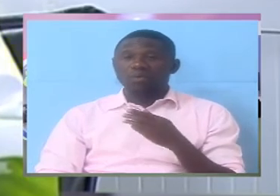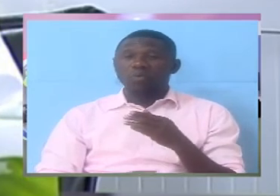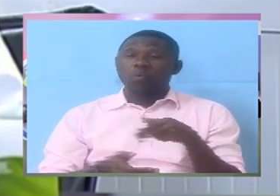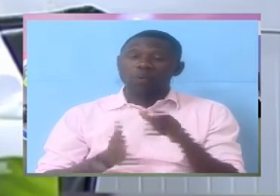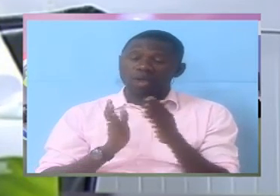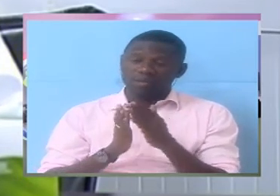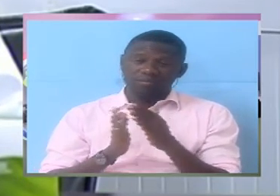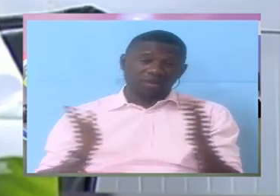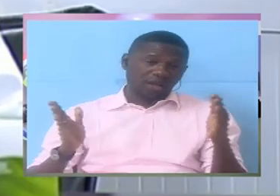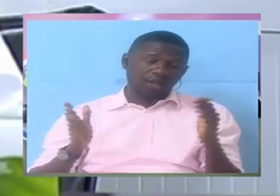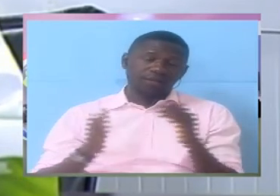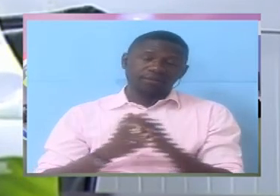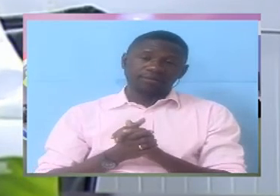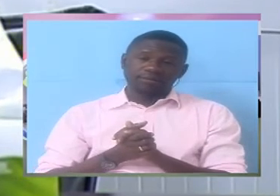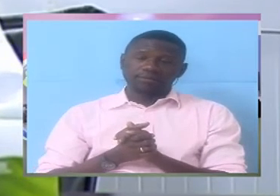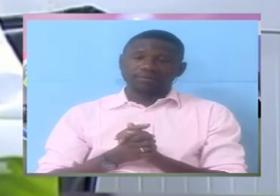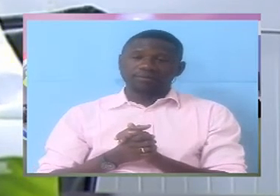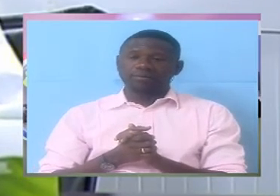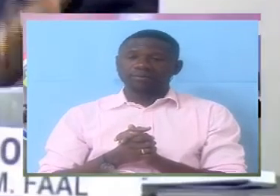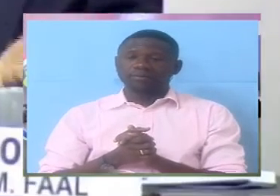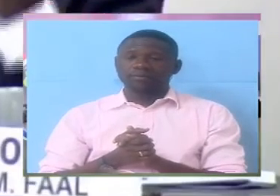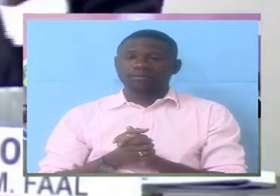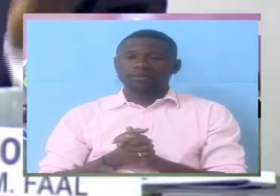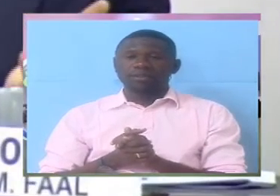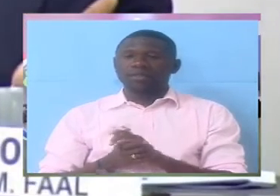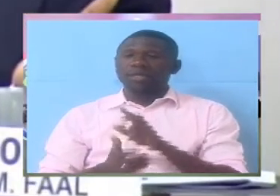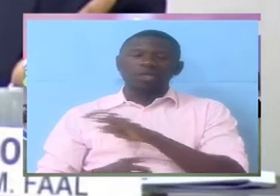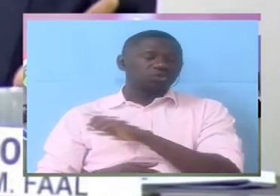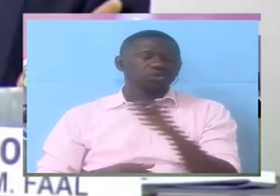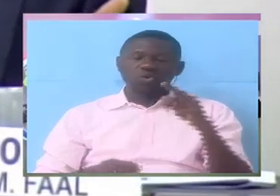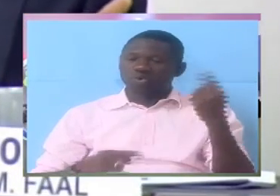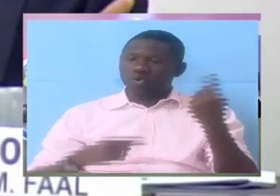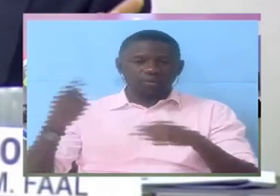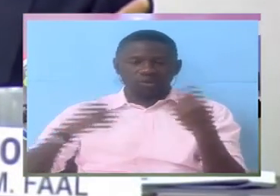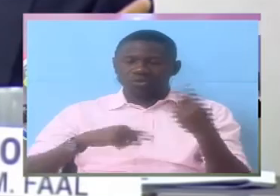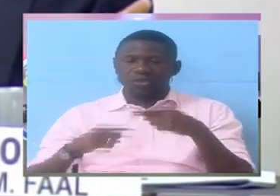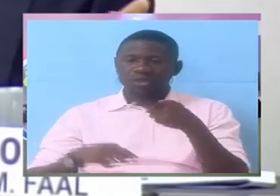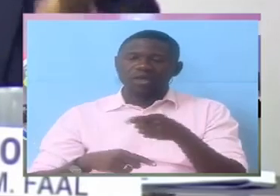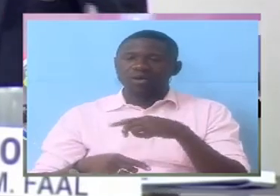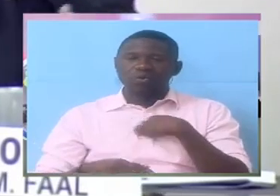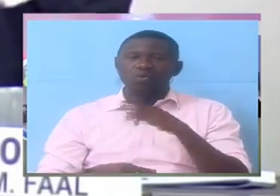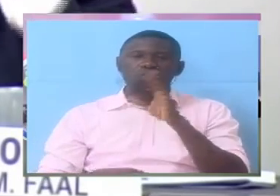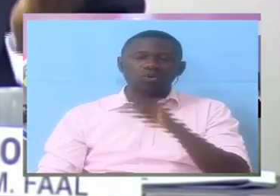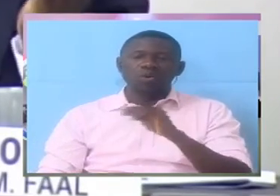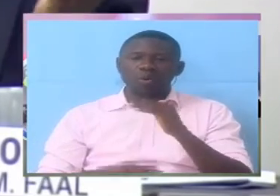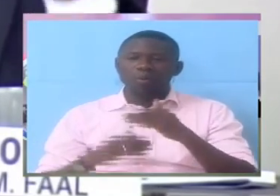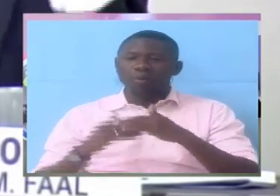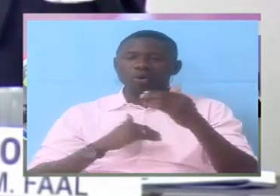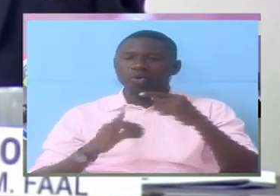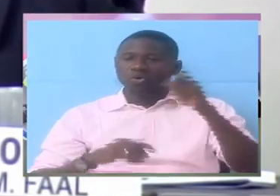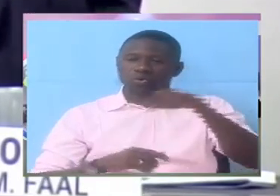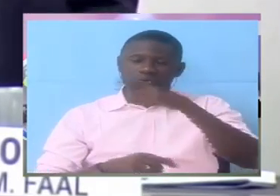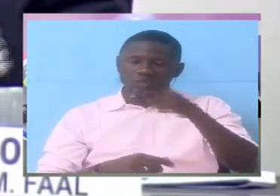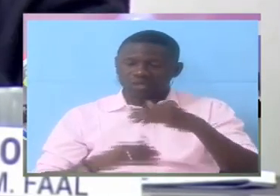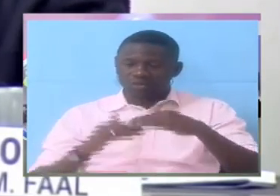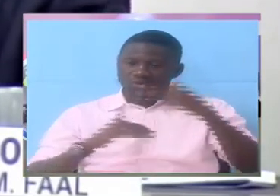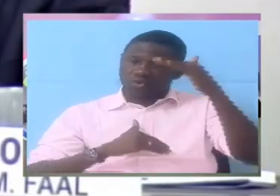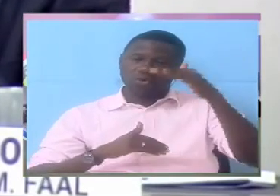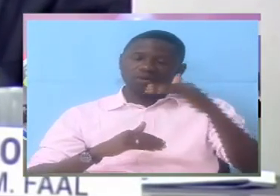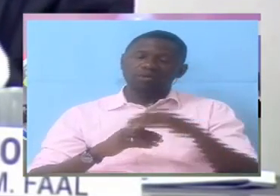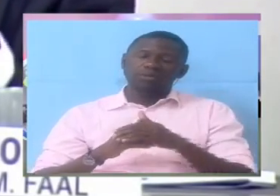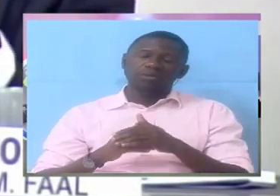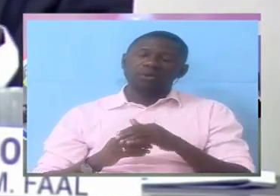fanan wasabalia. There is no competition here for who's done more wrong than the other. All of you did